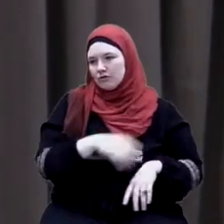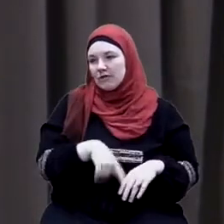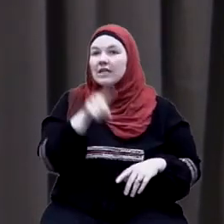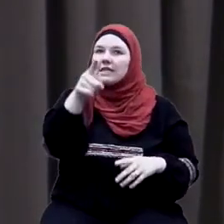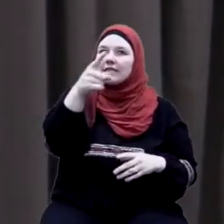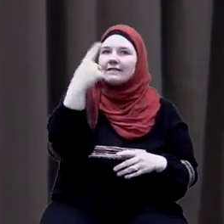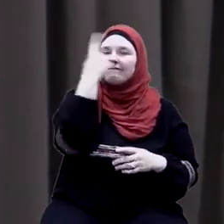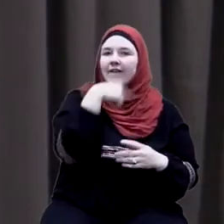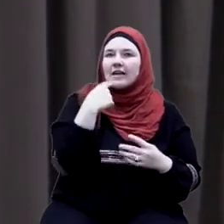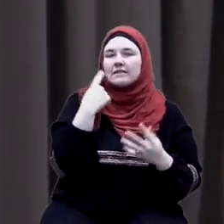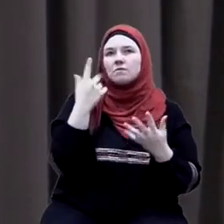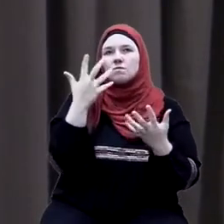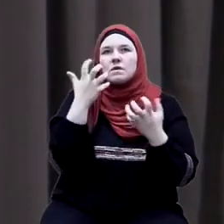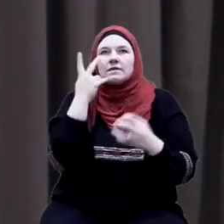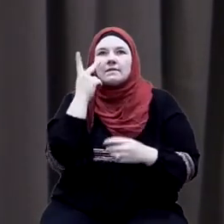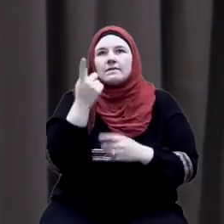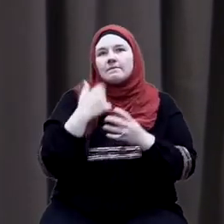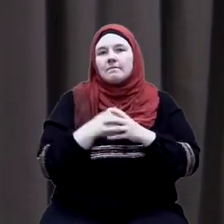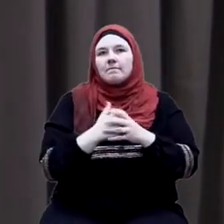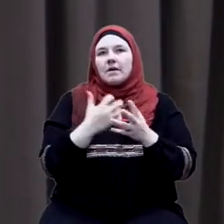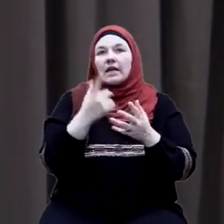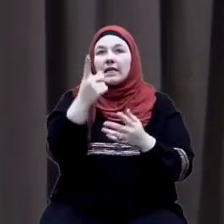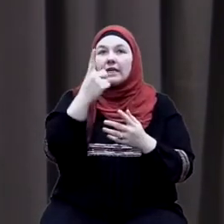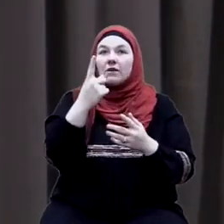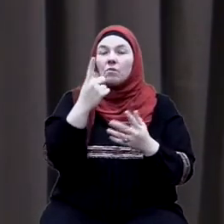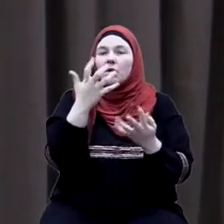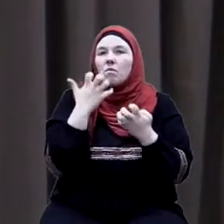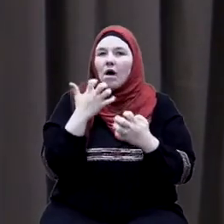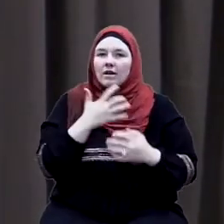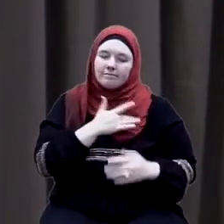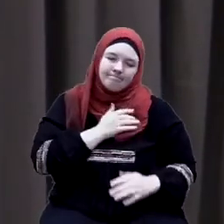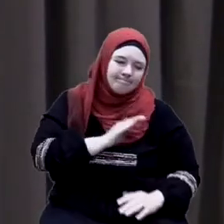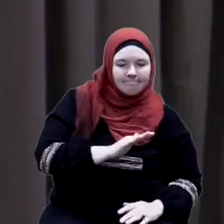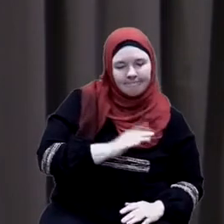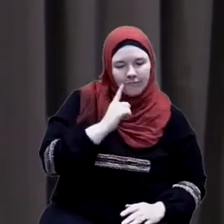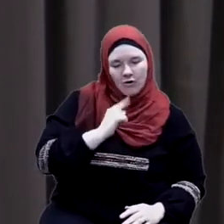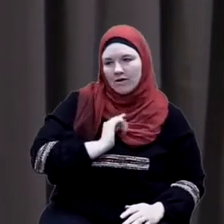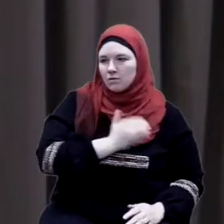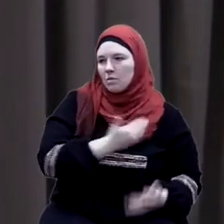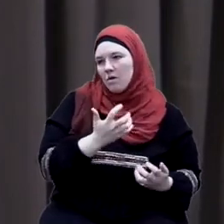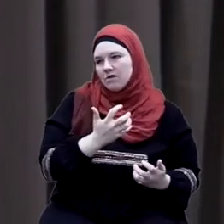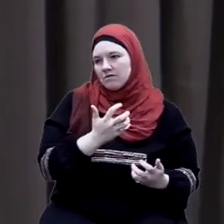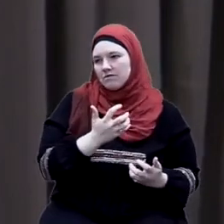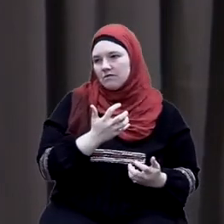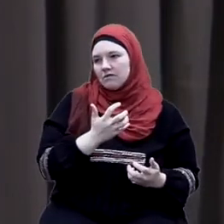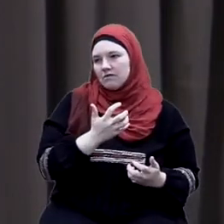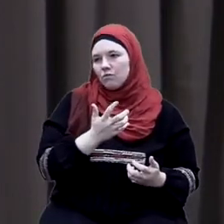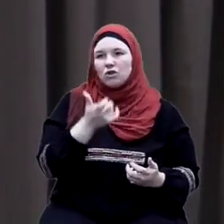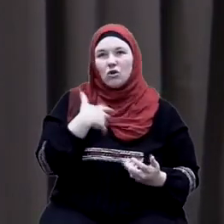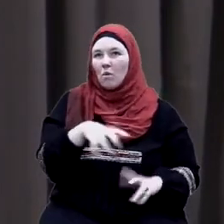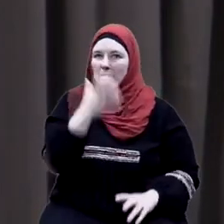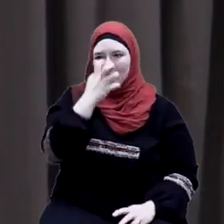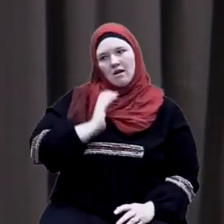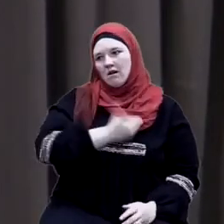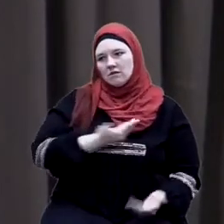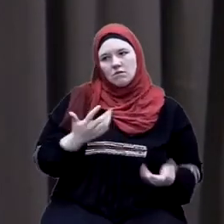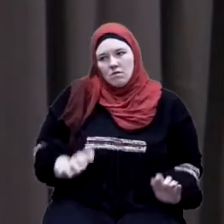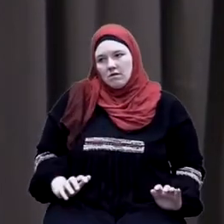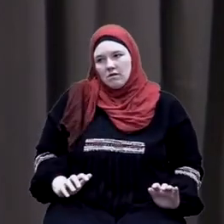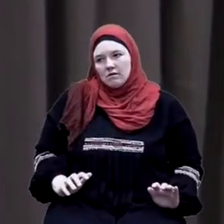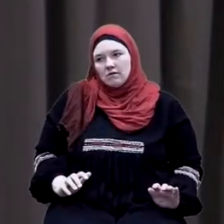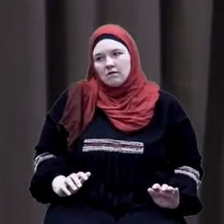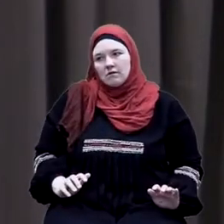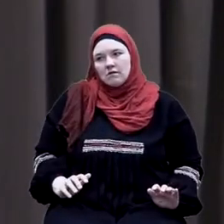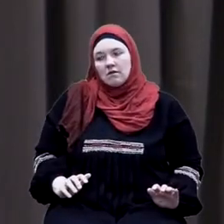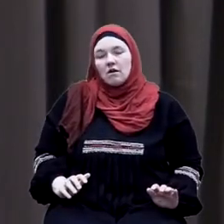His face, the pleasure of a merciful look from His face. That is what the Muslim wants. So our mission in life